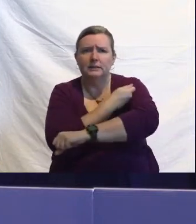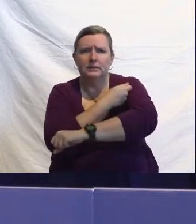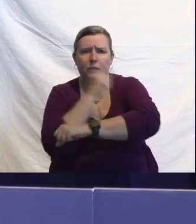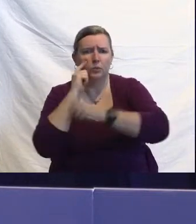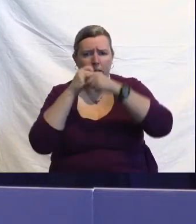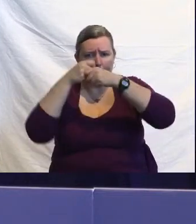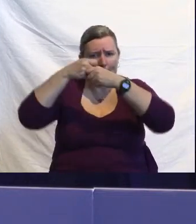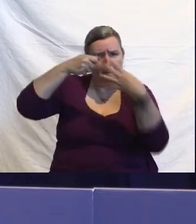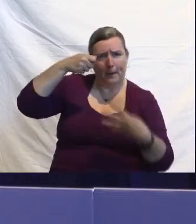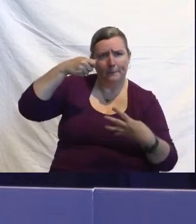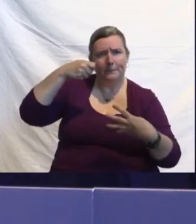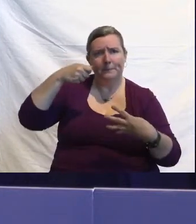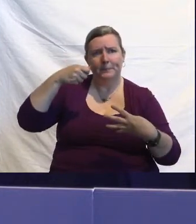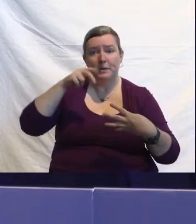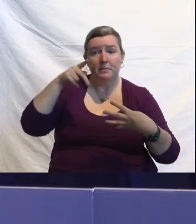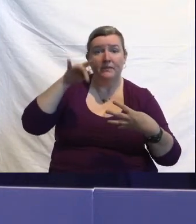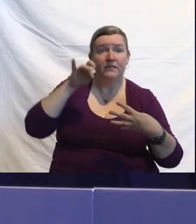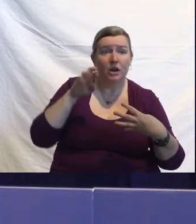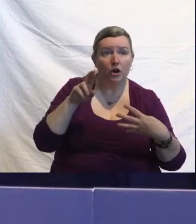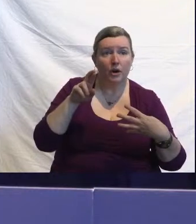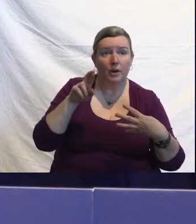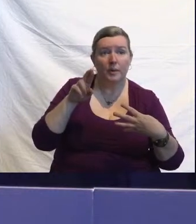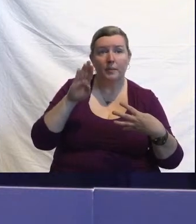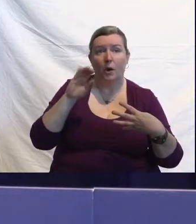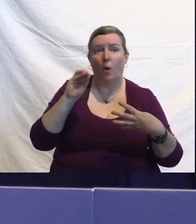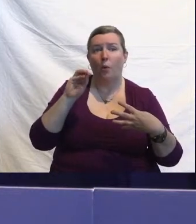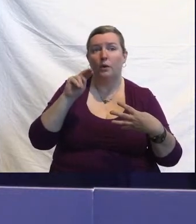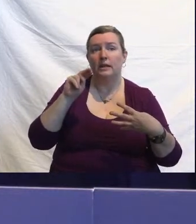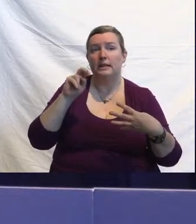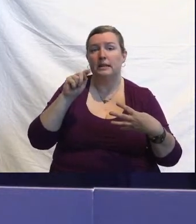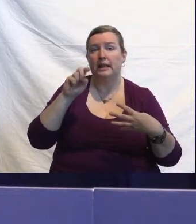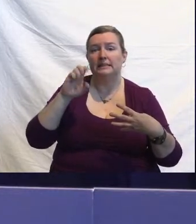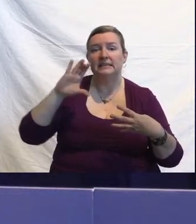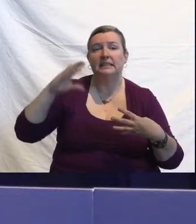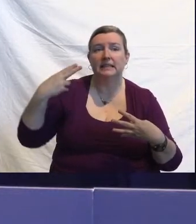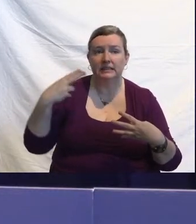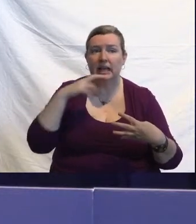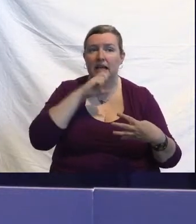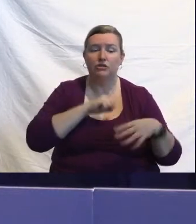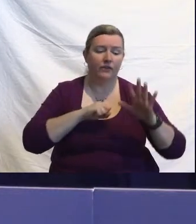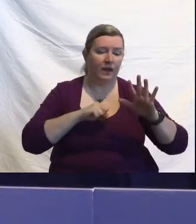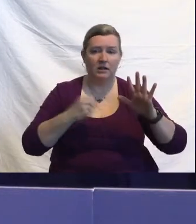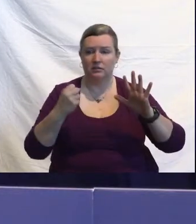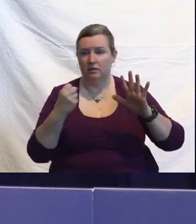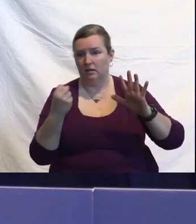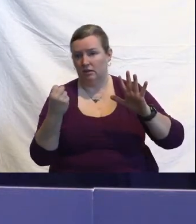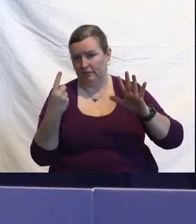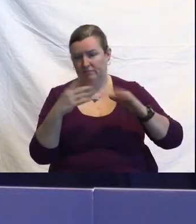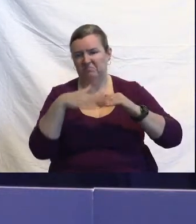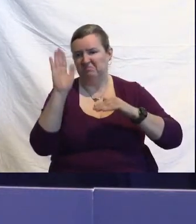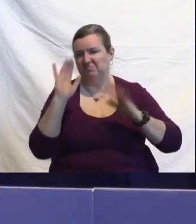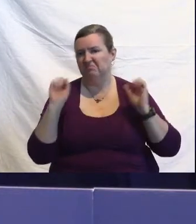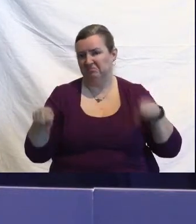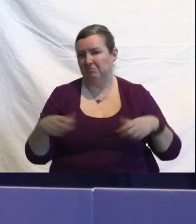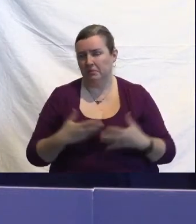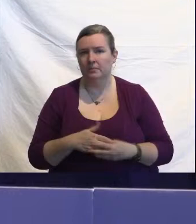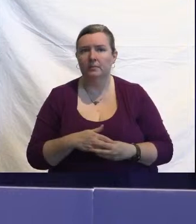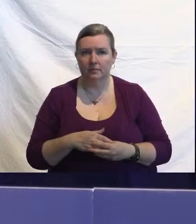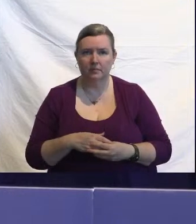select Pfizer, BioNTech, age 5+ and find available